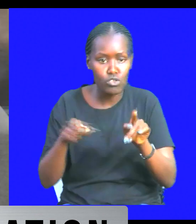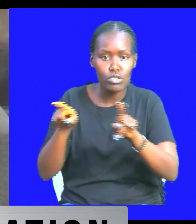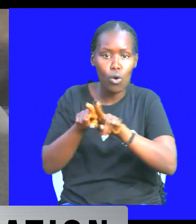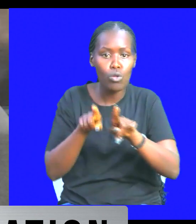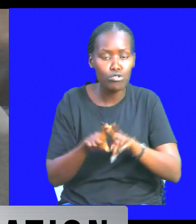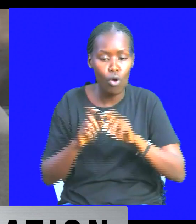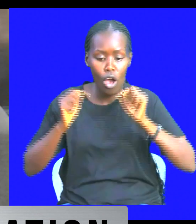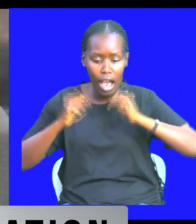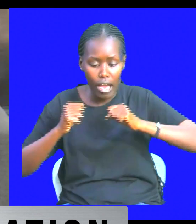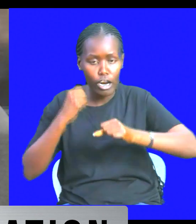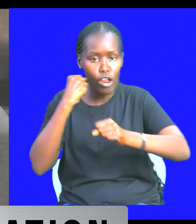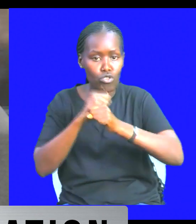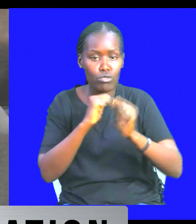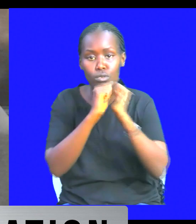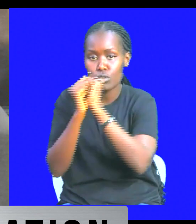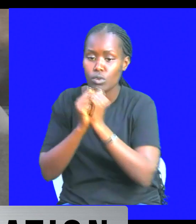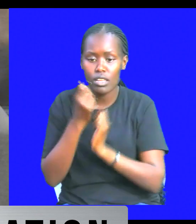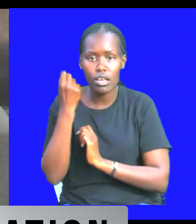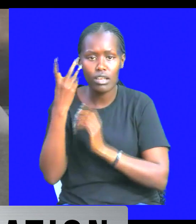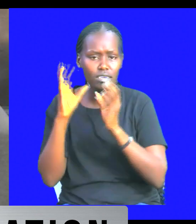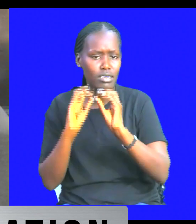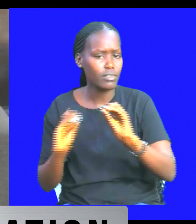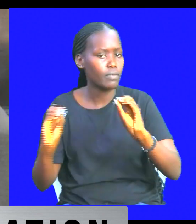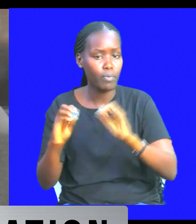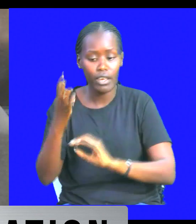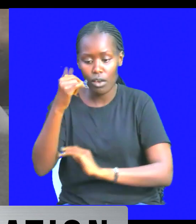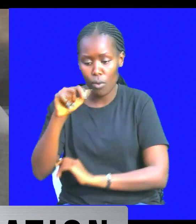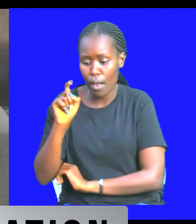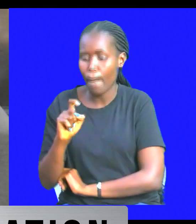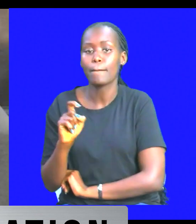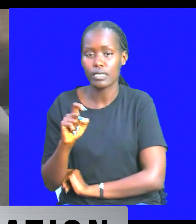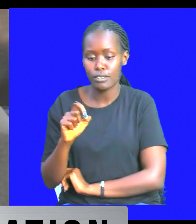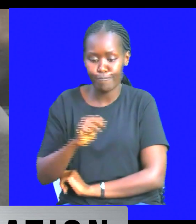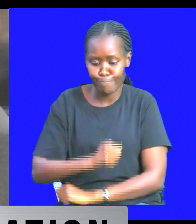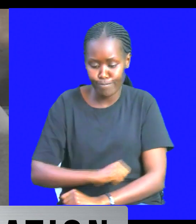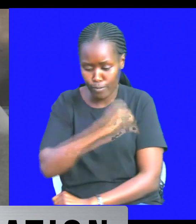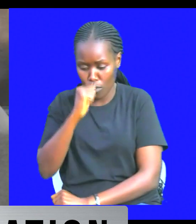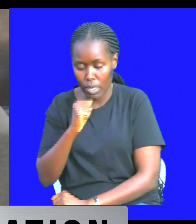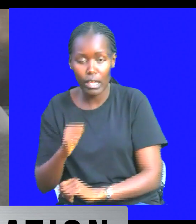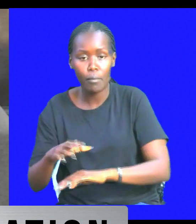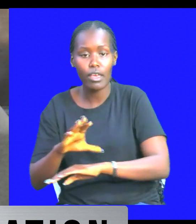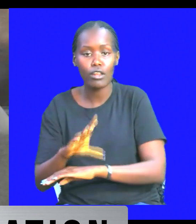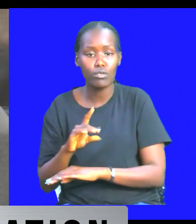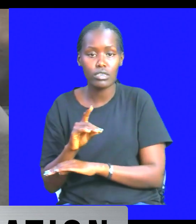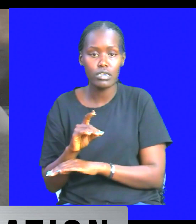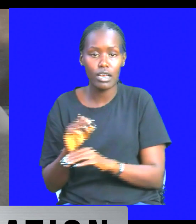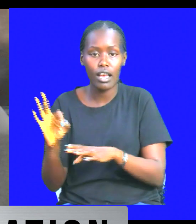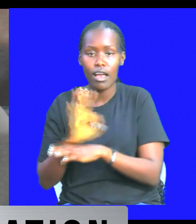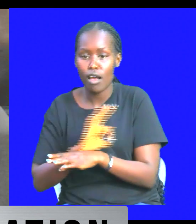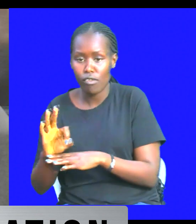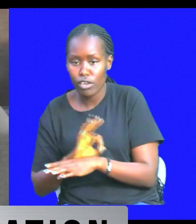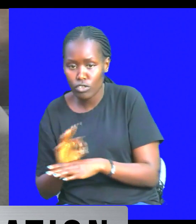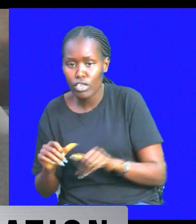it together. So I don't understand why it must be that you just wake up one morning and you take a function and you run with it,